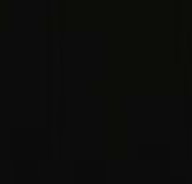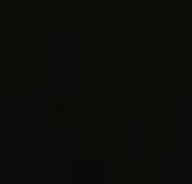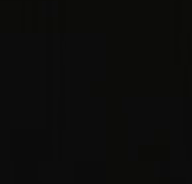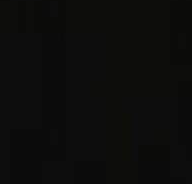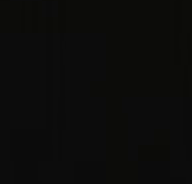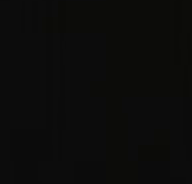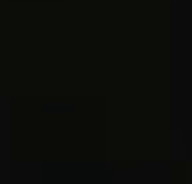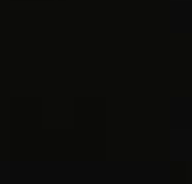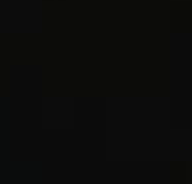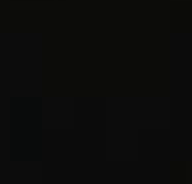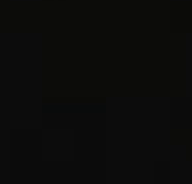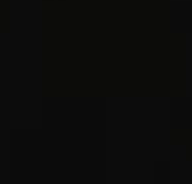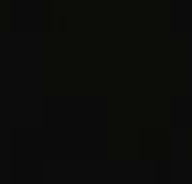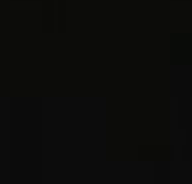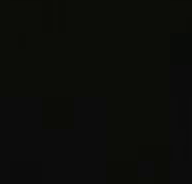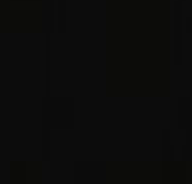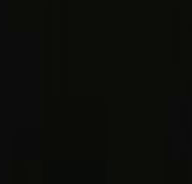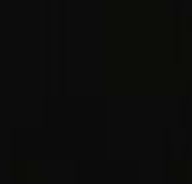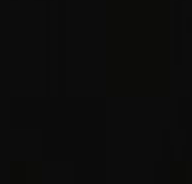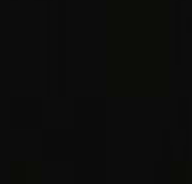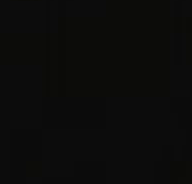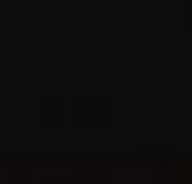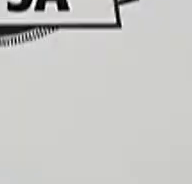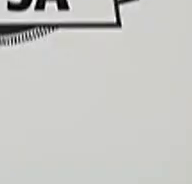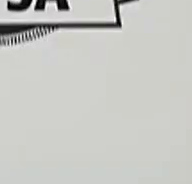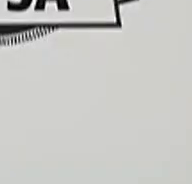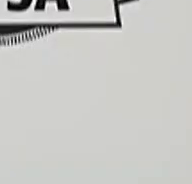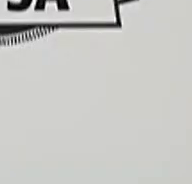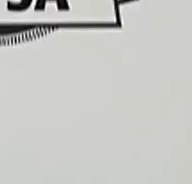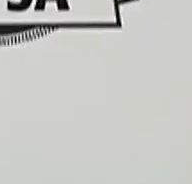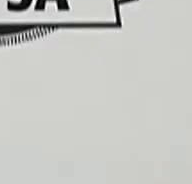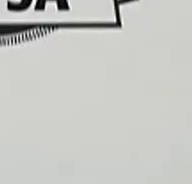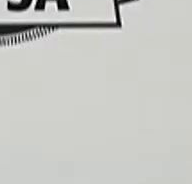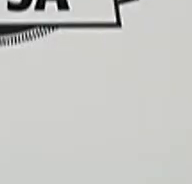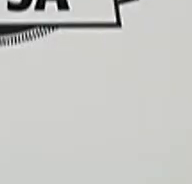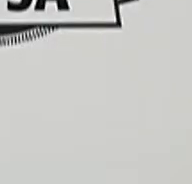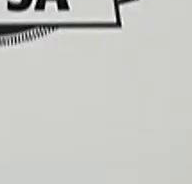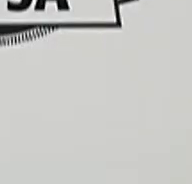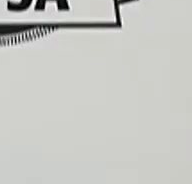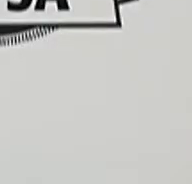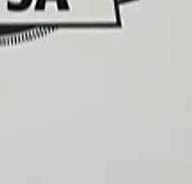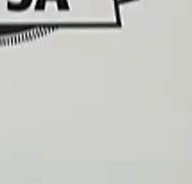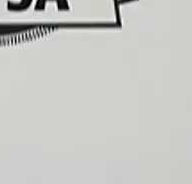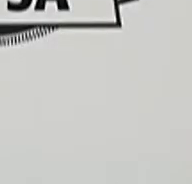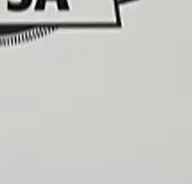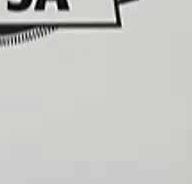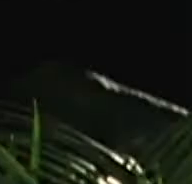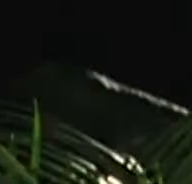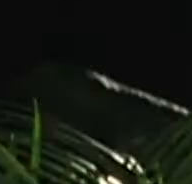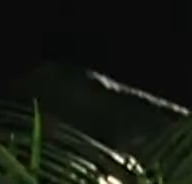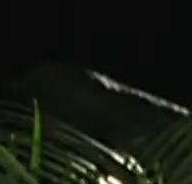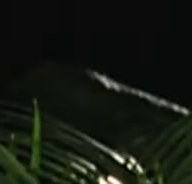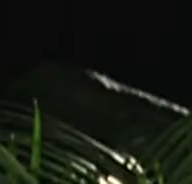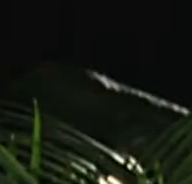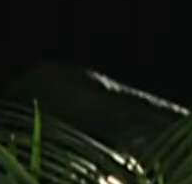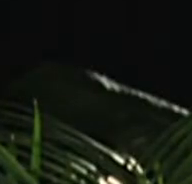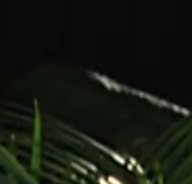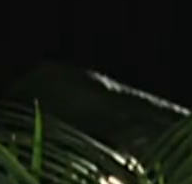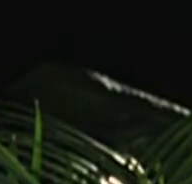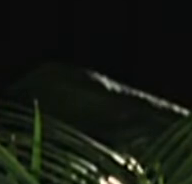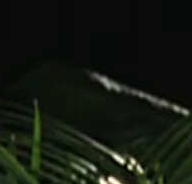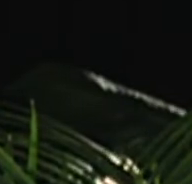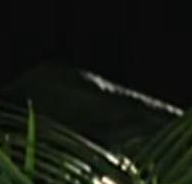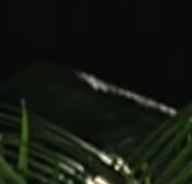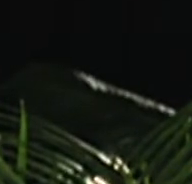your host, Dervan Malcolm. With us in studio are the Honorable Orlando Terrelong, Minister of State in the Ministry of Education, Youth